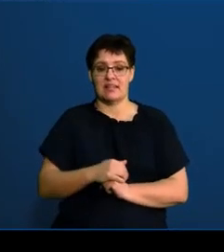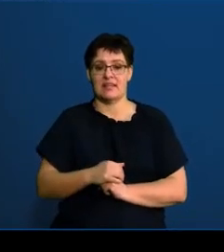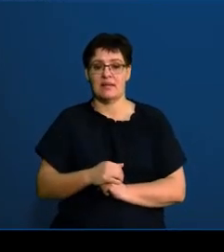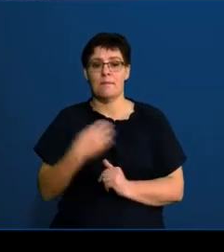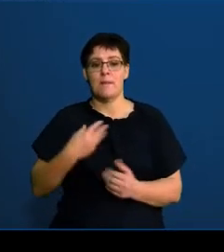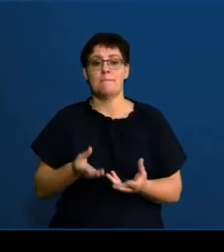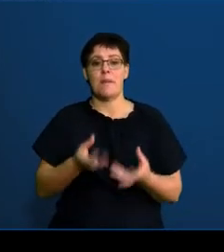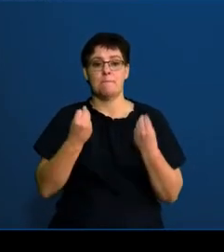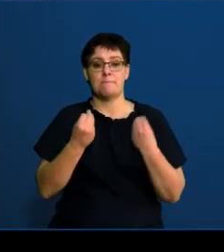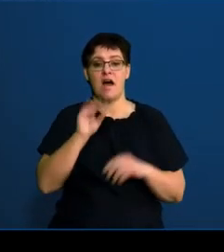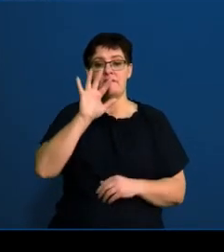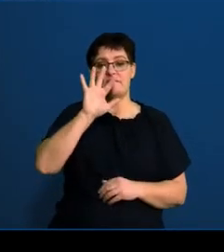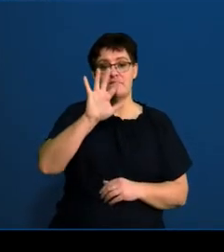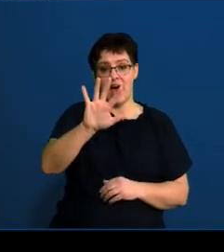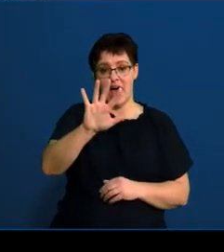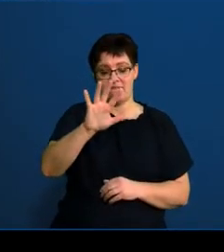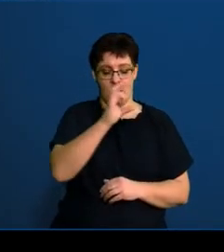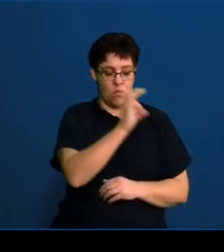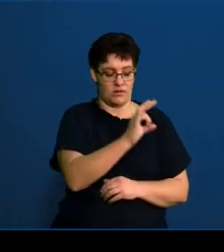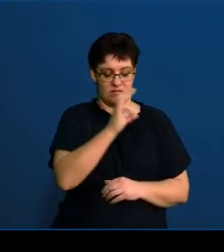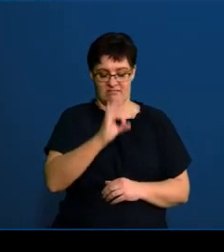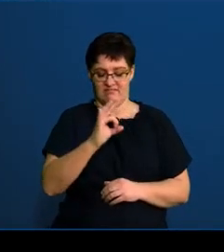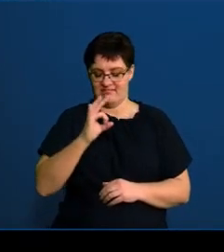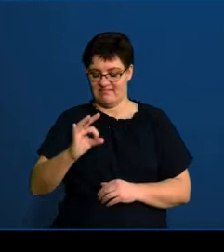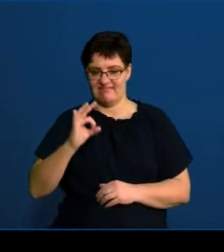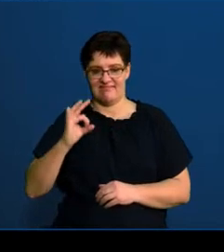get 5 beads.